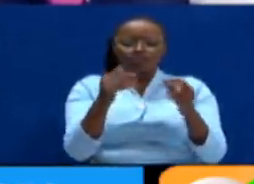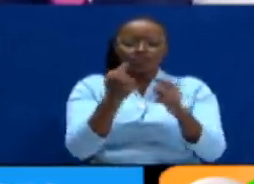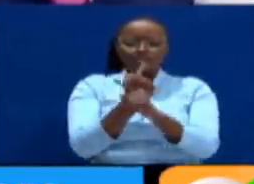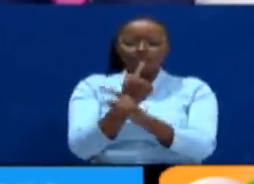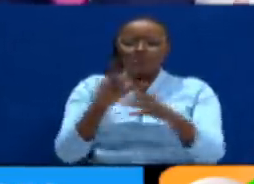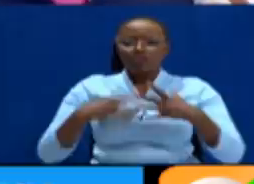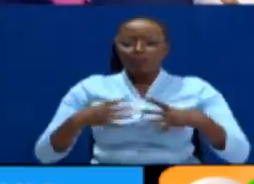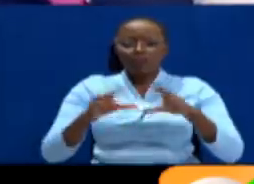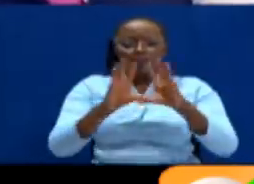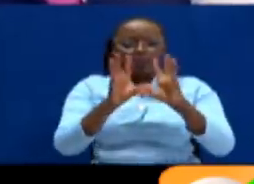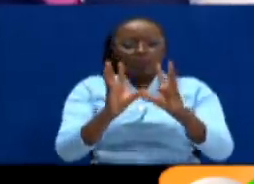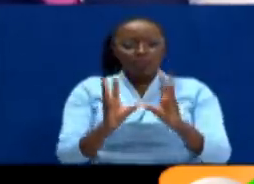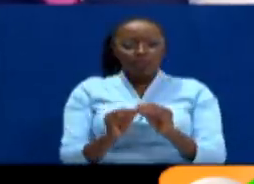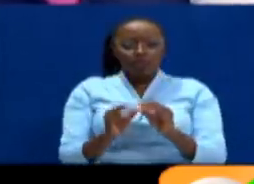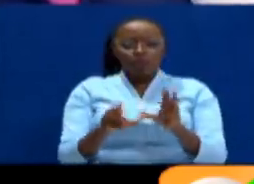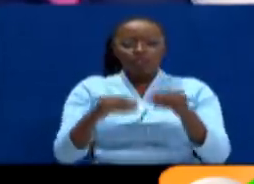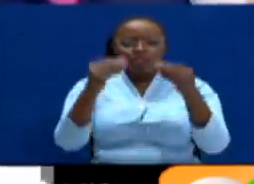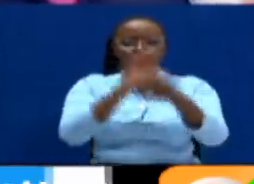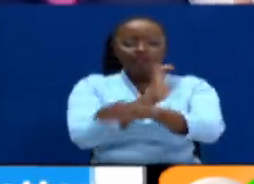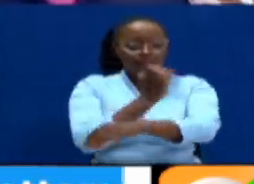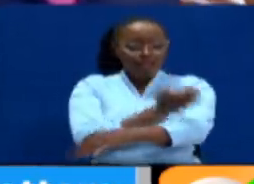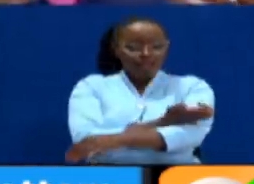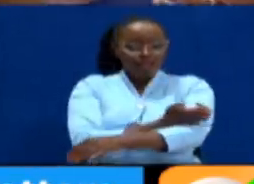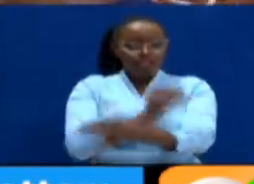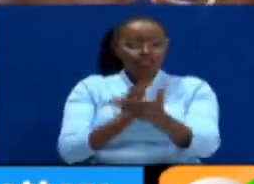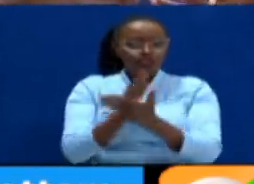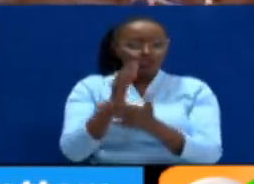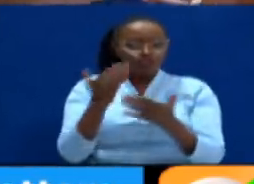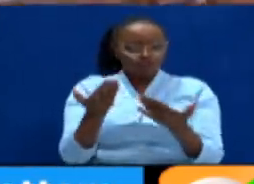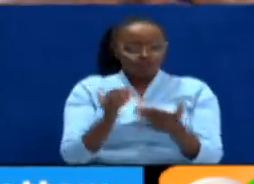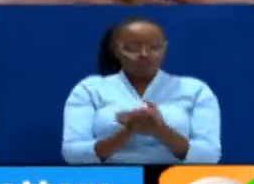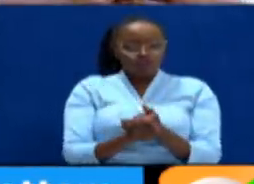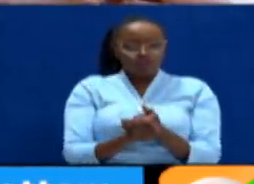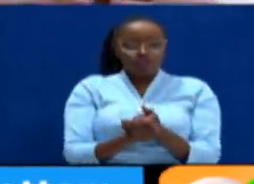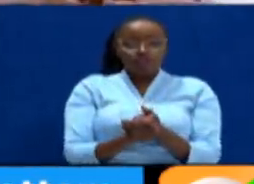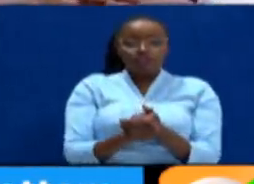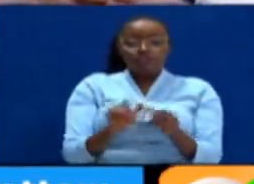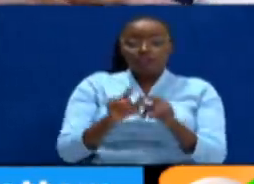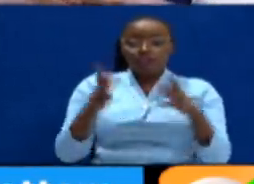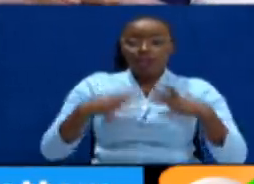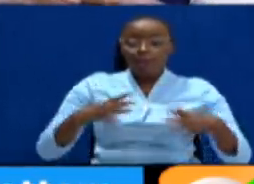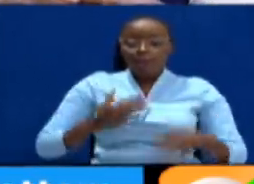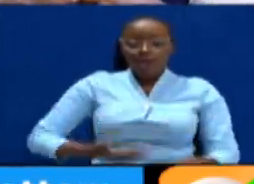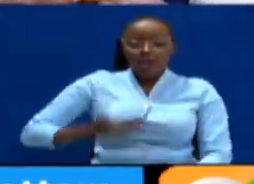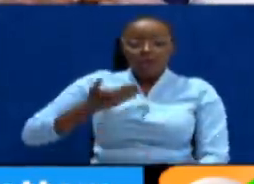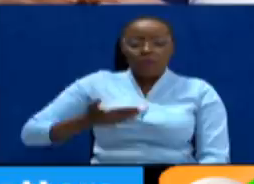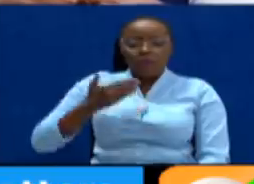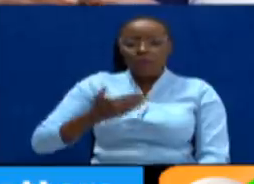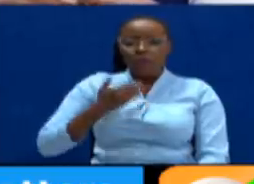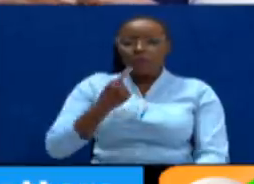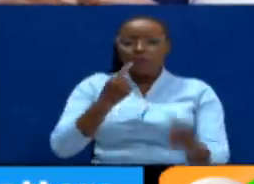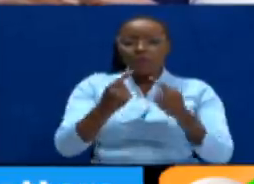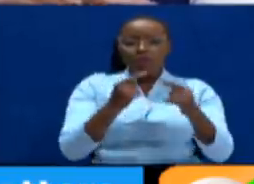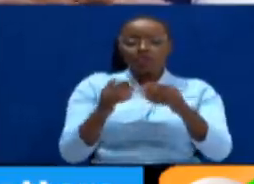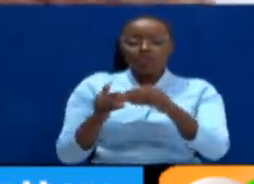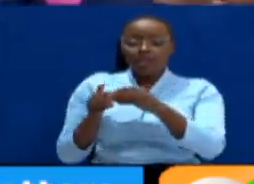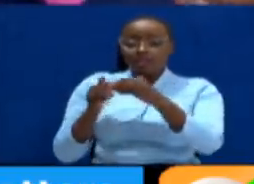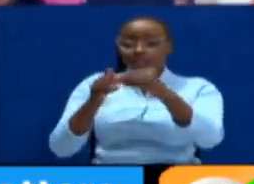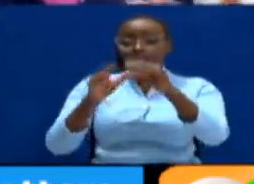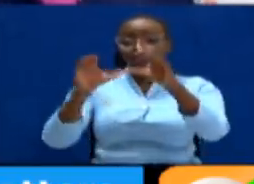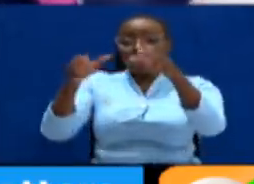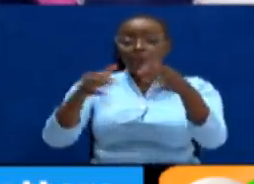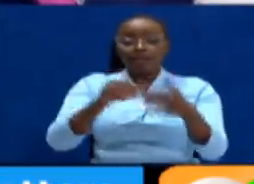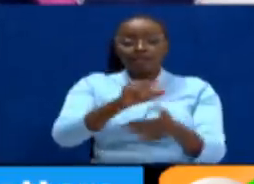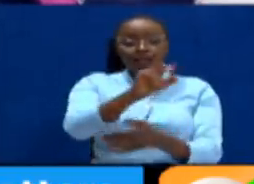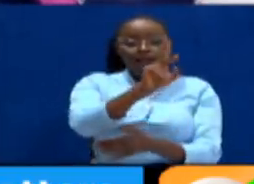a mixed bag that was given energy by tantrum throwers who were coming from the ruling party KANU. They